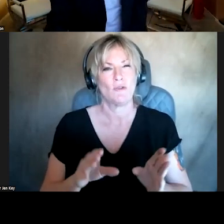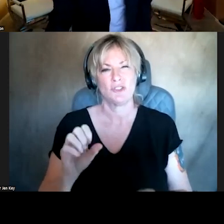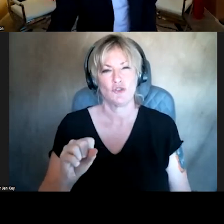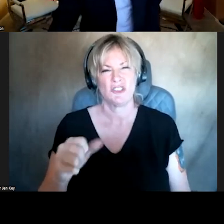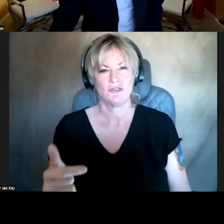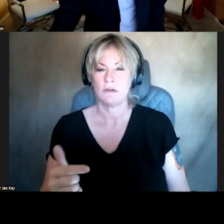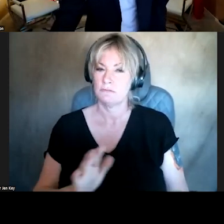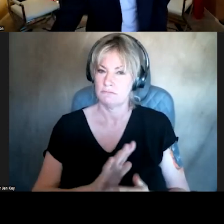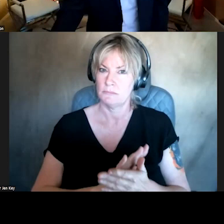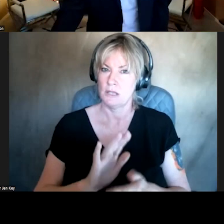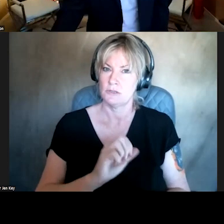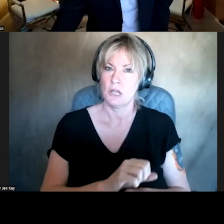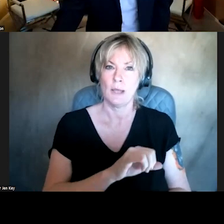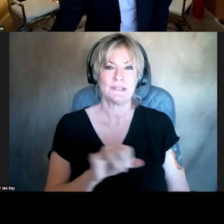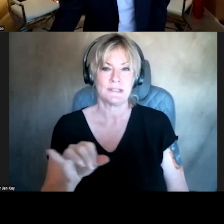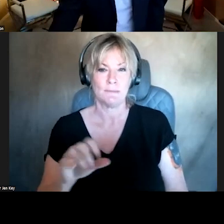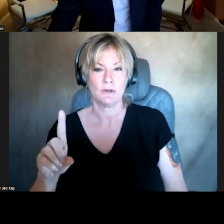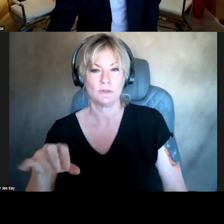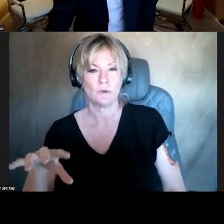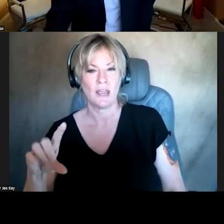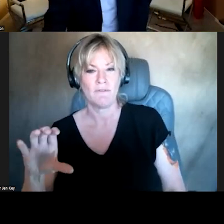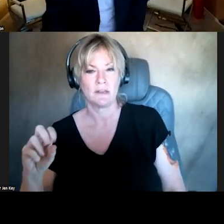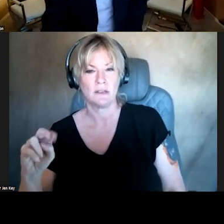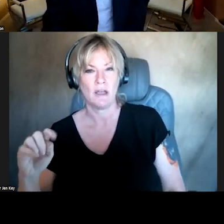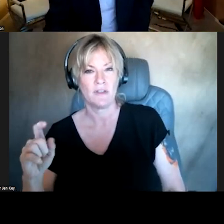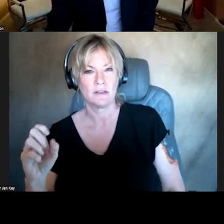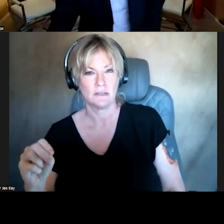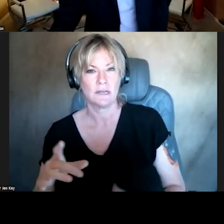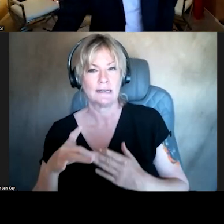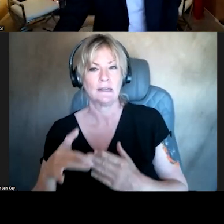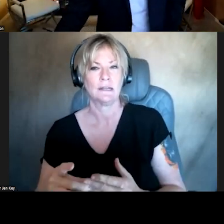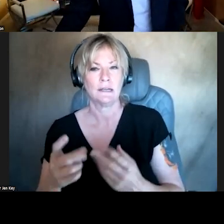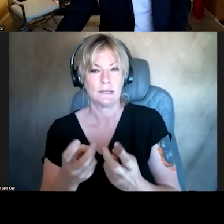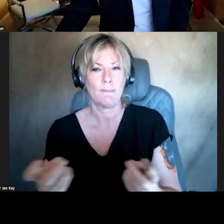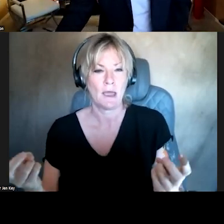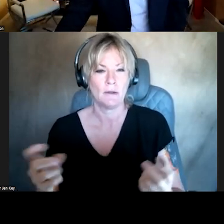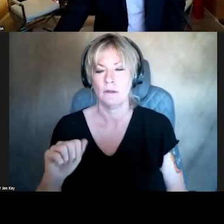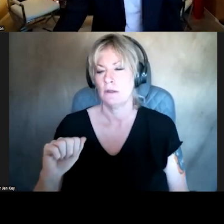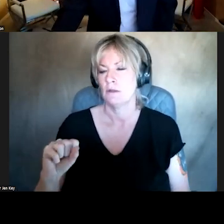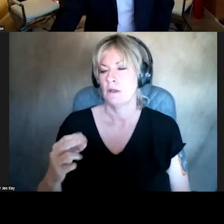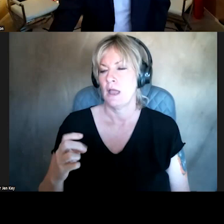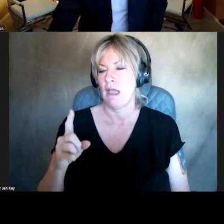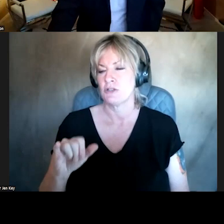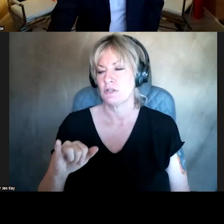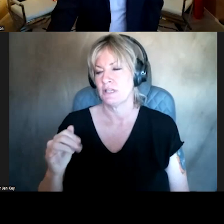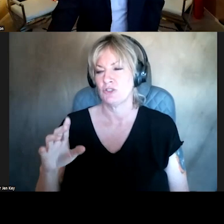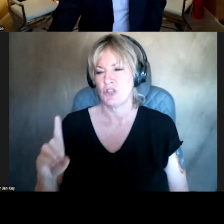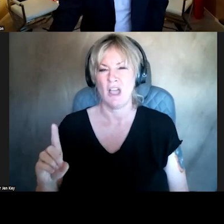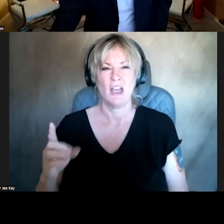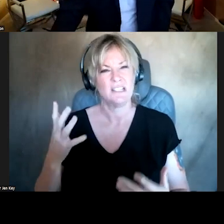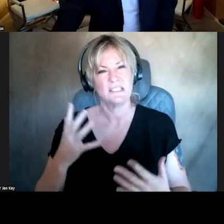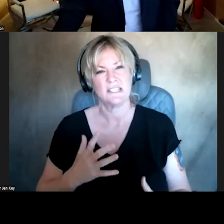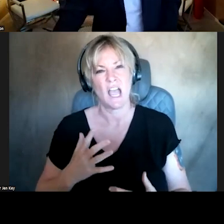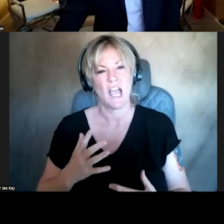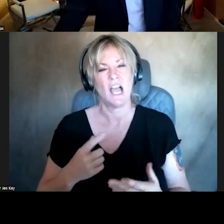job, similar to David Covington, leading the panel. Ashley Judge, it was very sad, right?